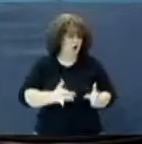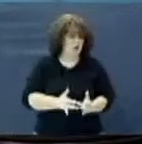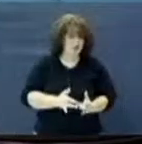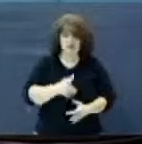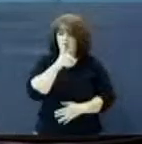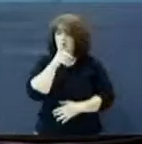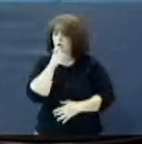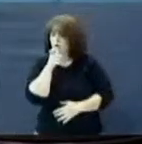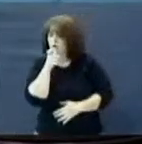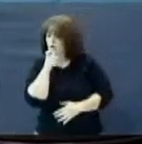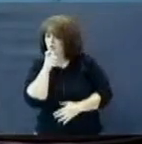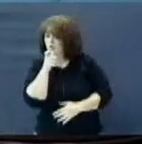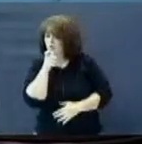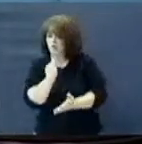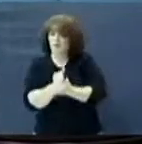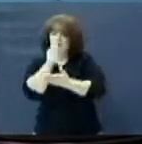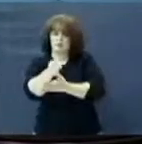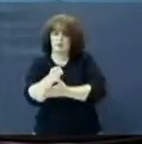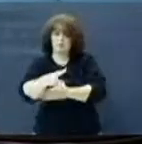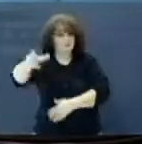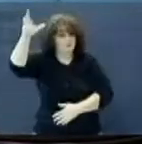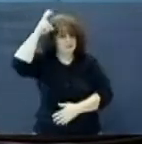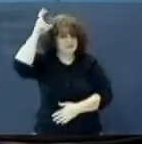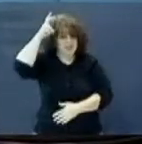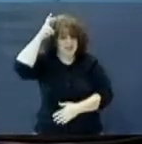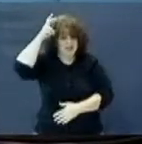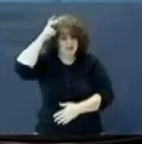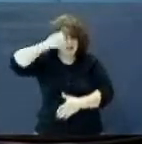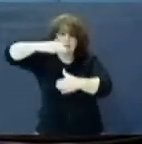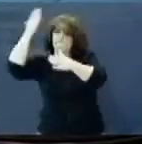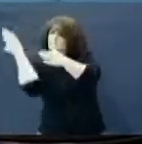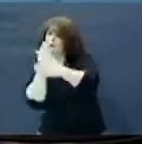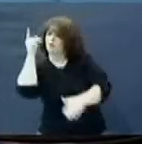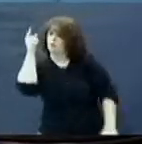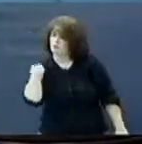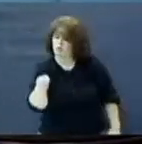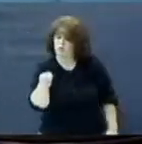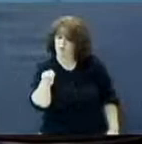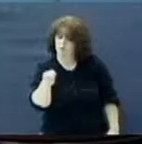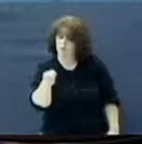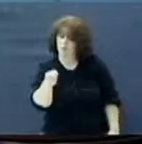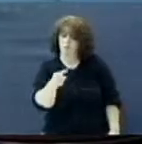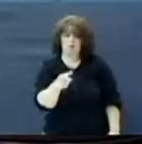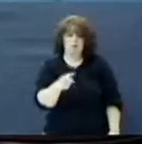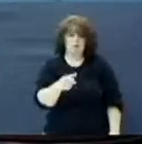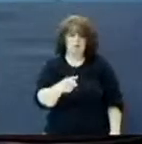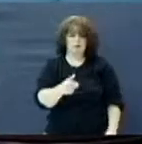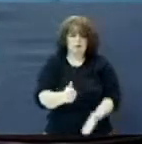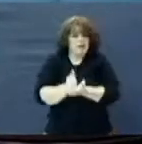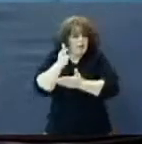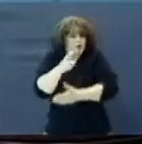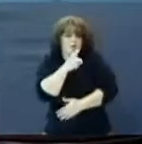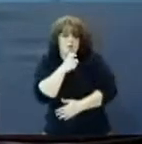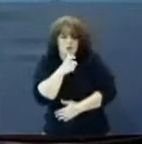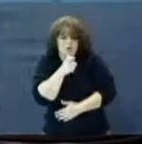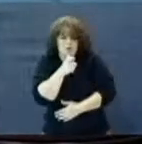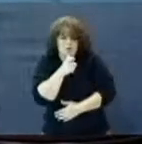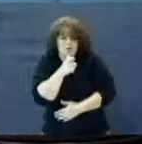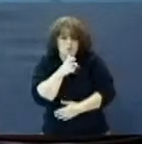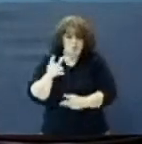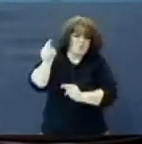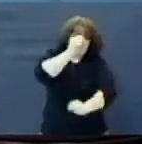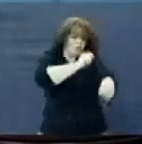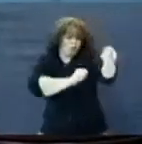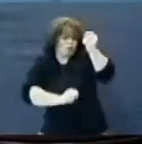Satan launches an attack against your life? Who's going to help you when troubles, trials, and problems overwhelm your